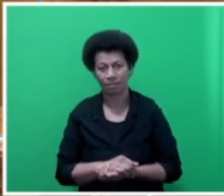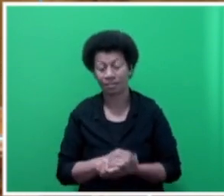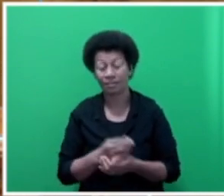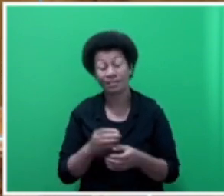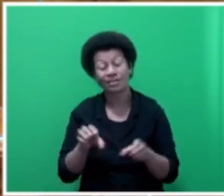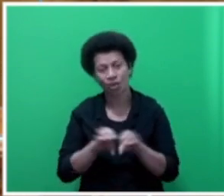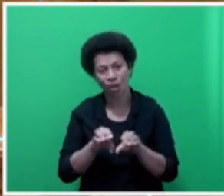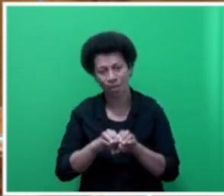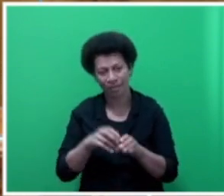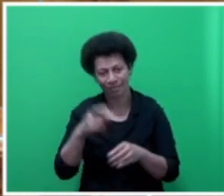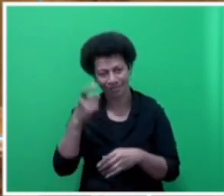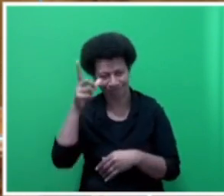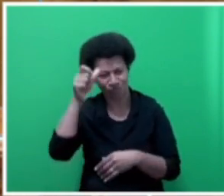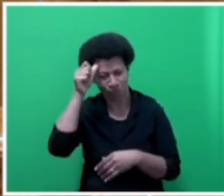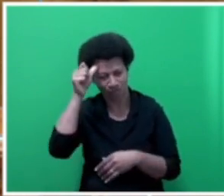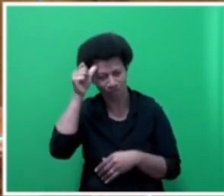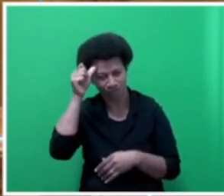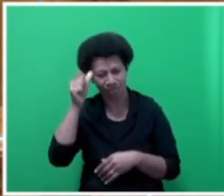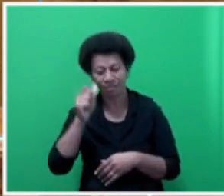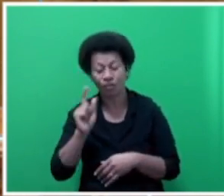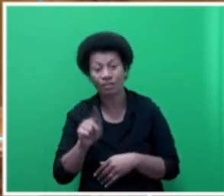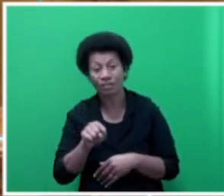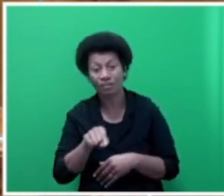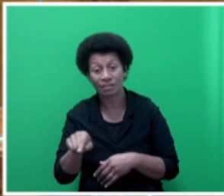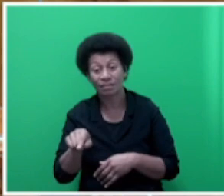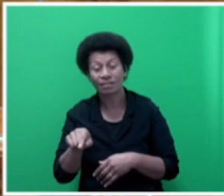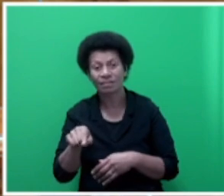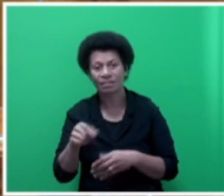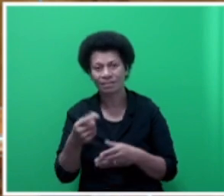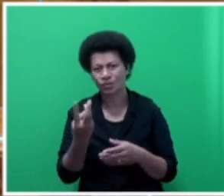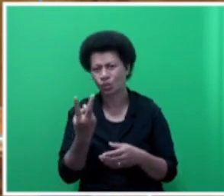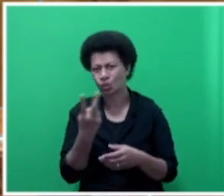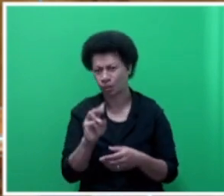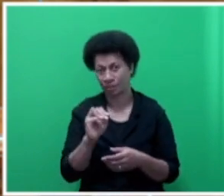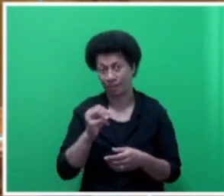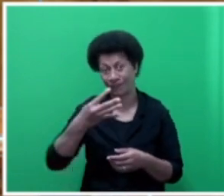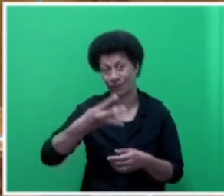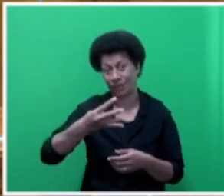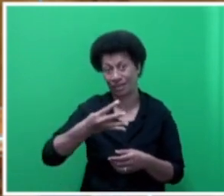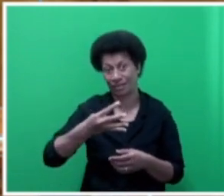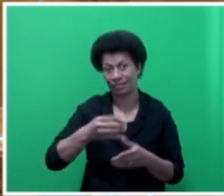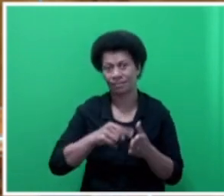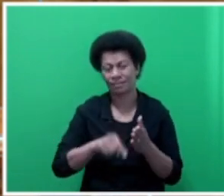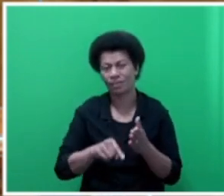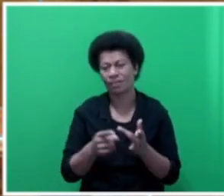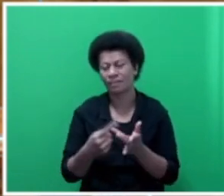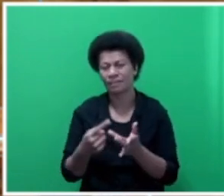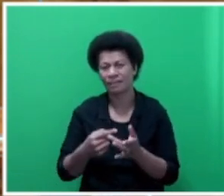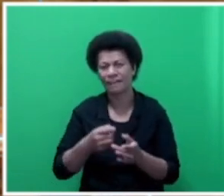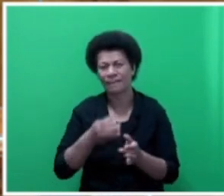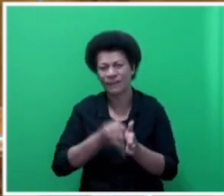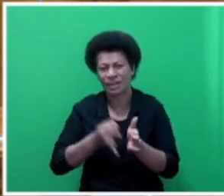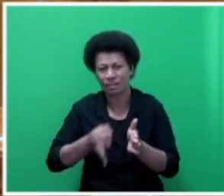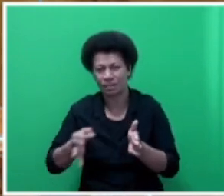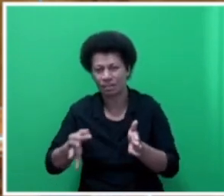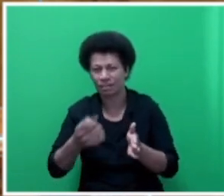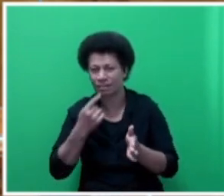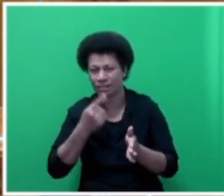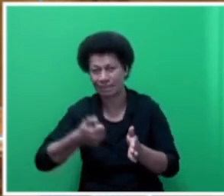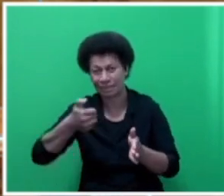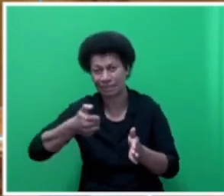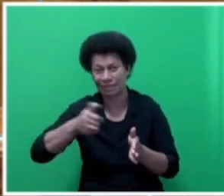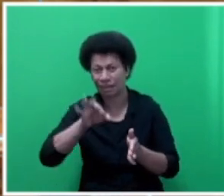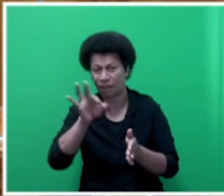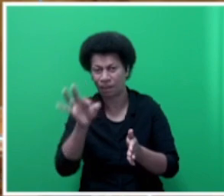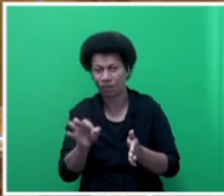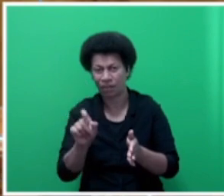our manufacturing sector performance is on the decline since 2014. The manufacturing sector contributed 16.5%